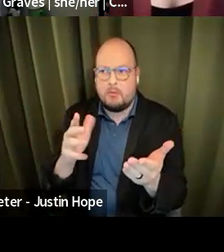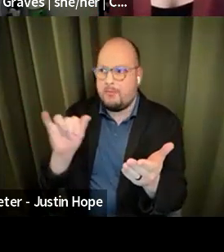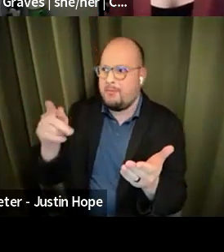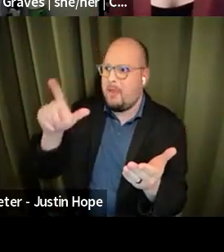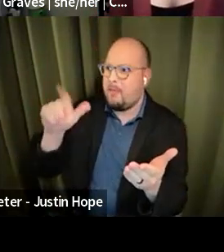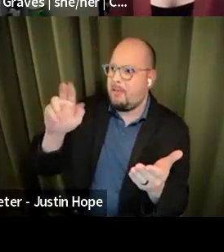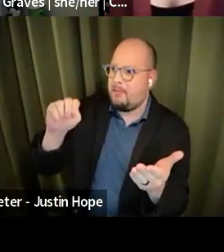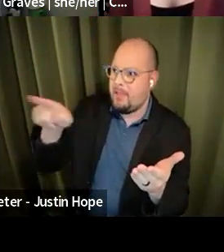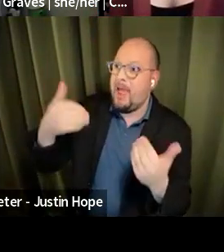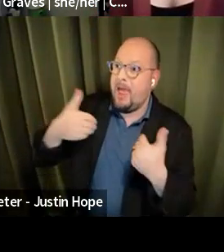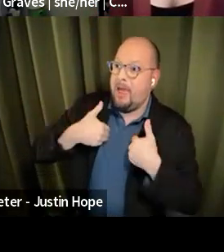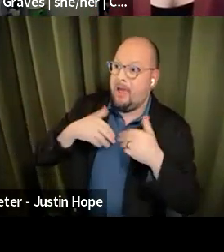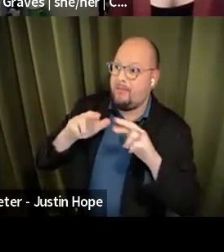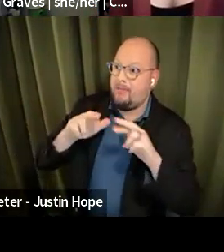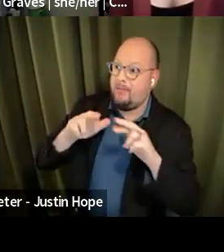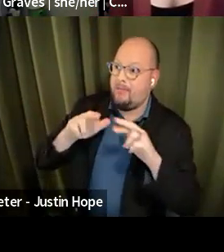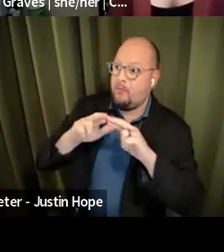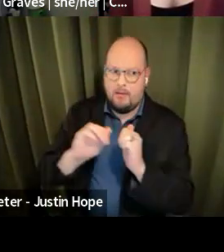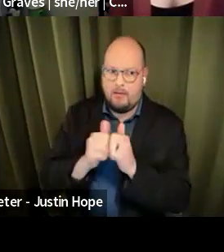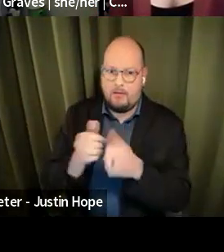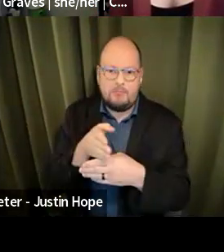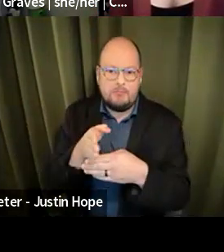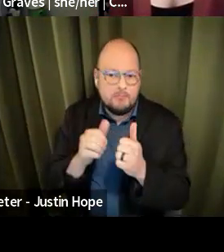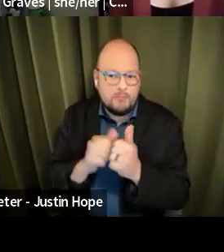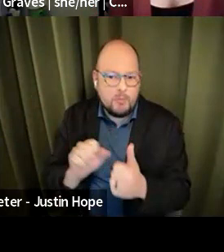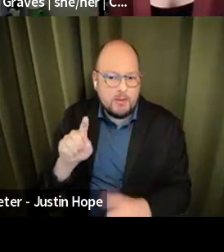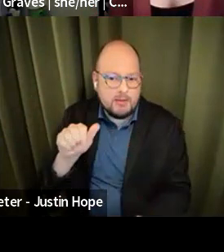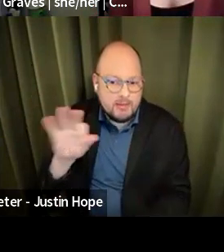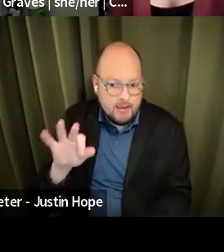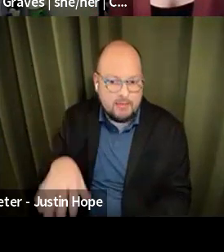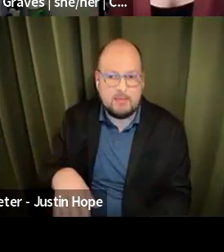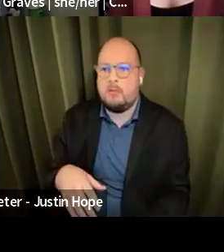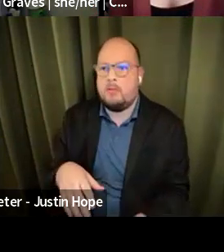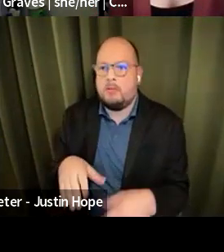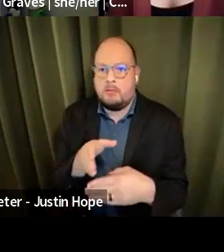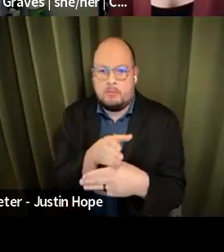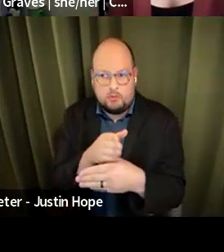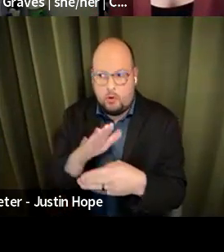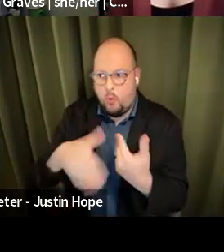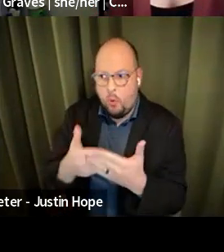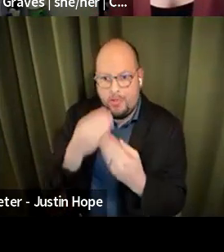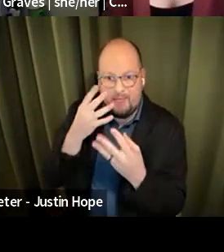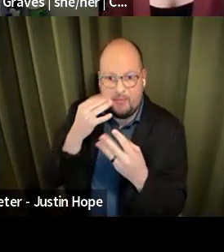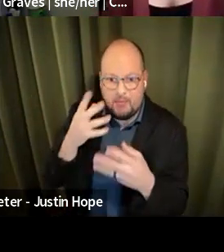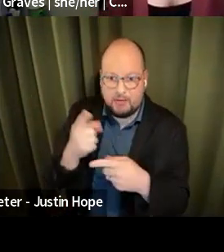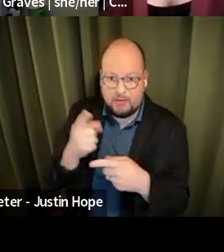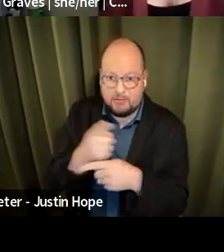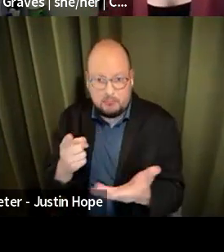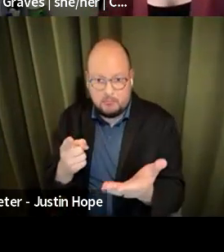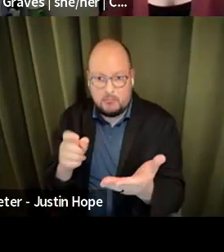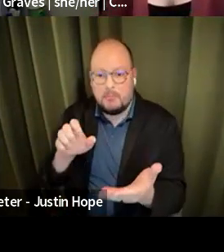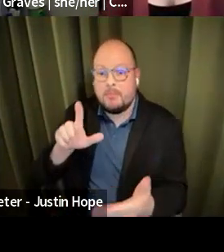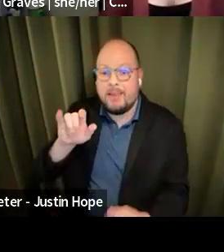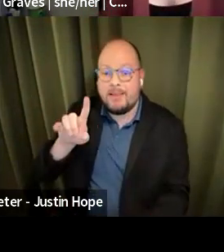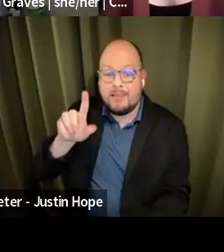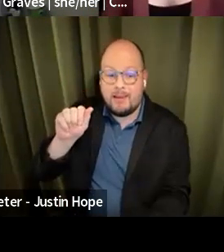that the information is correct? In what form, how often, etc.? Elida? Hi, everyone. Thank you for